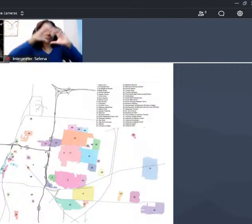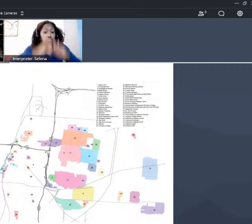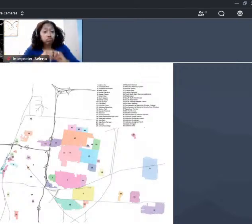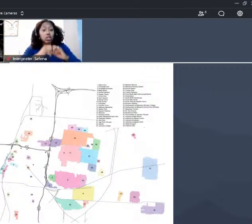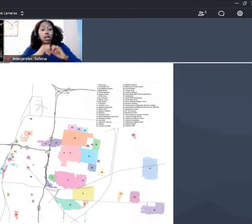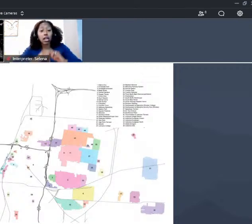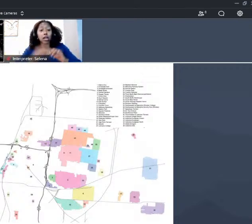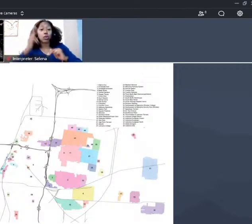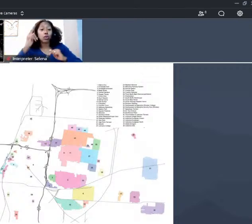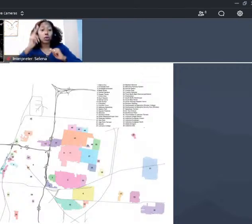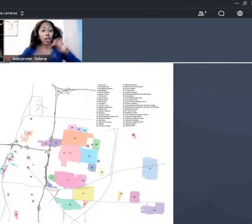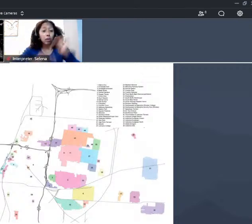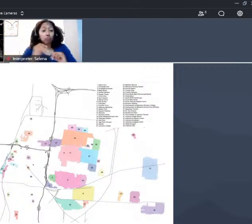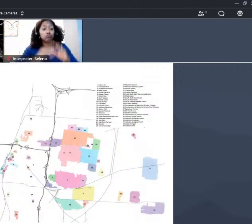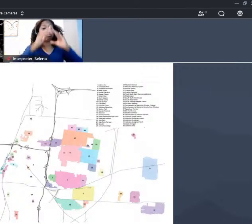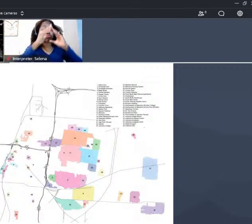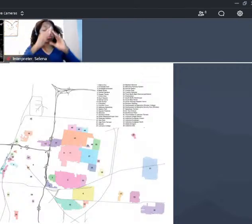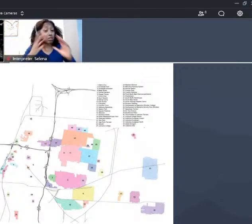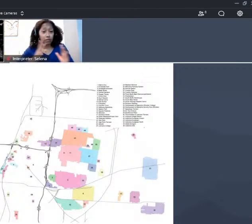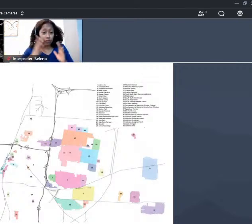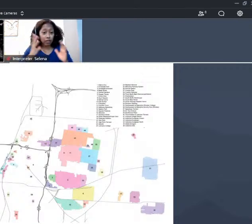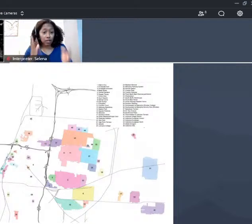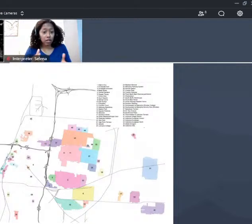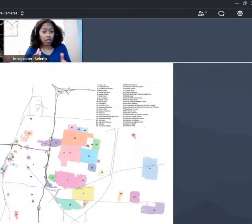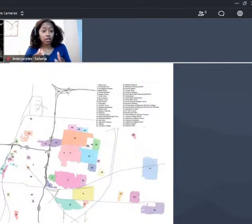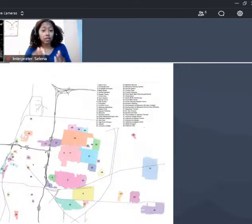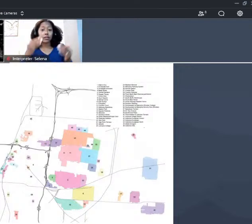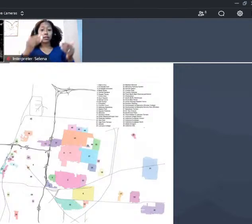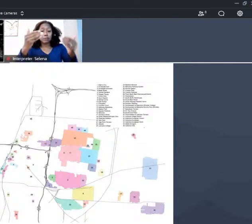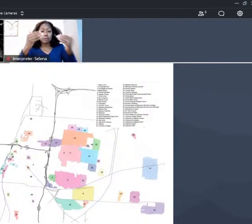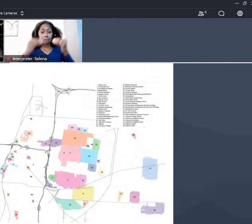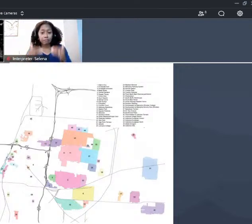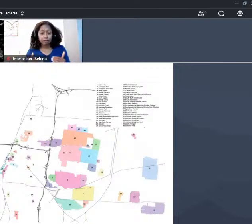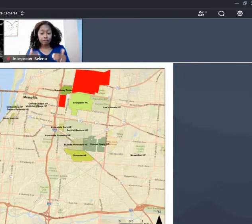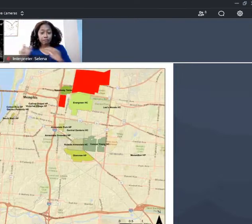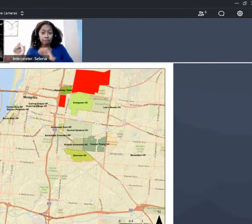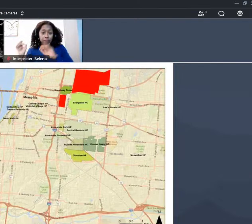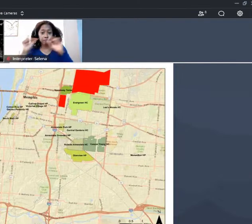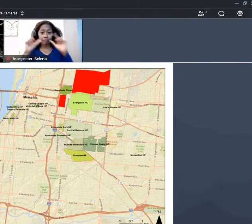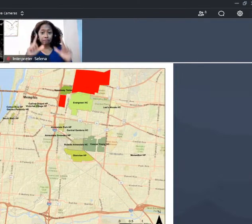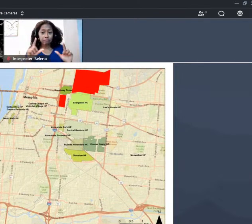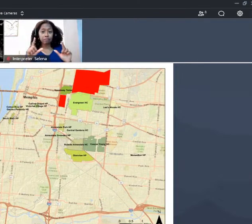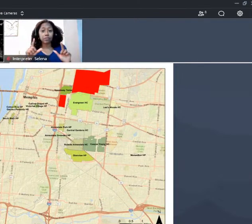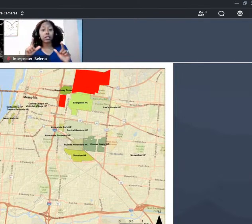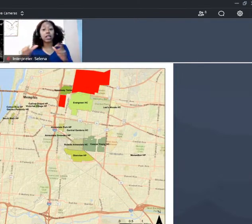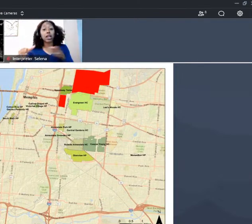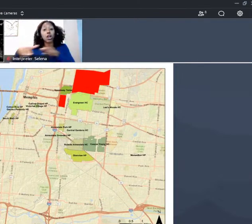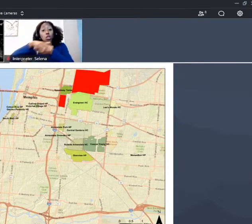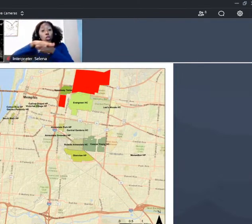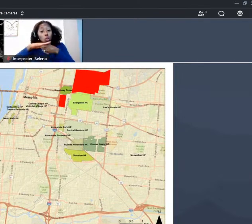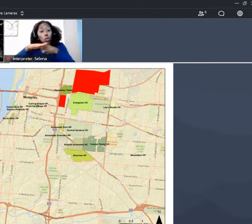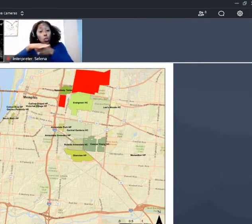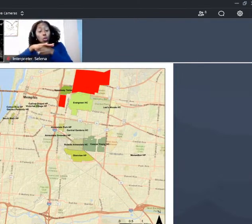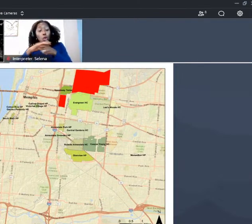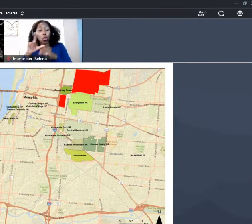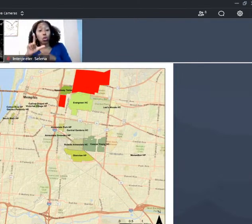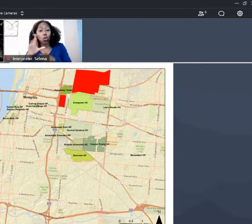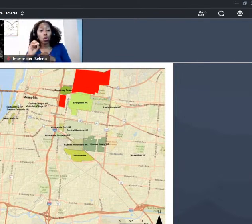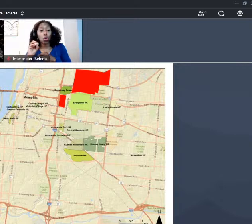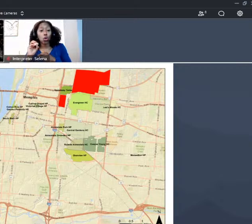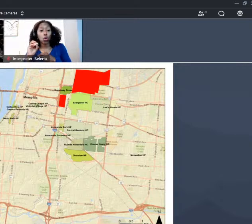unquote, manner, et cetera. Okay, next slide. So that's where the local districts come in. Local